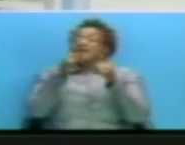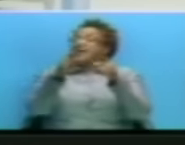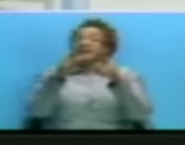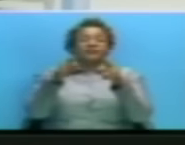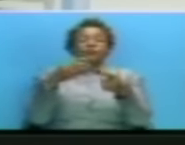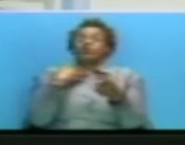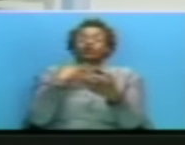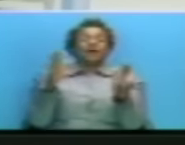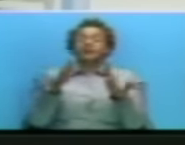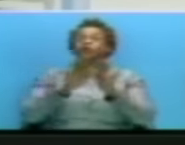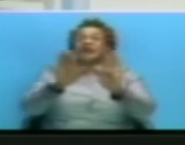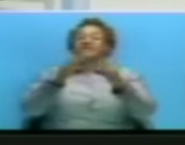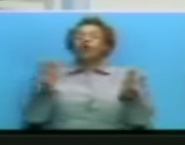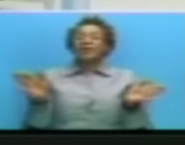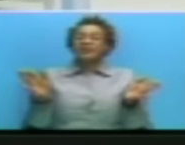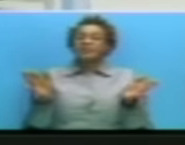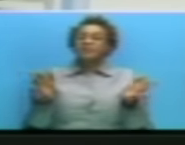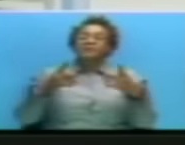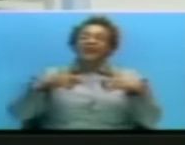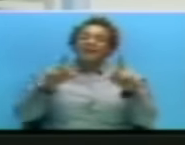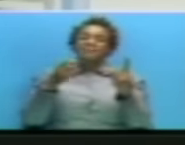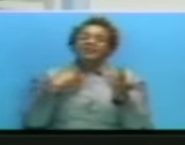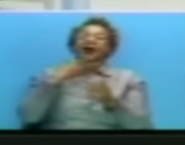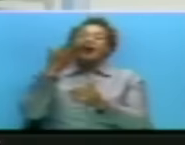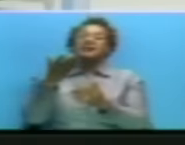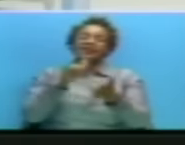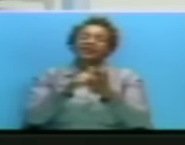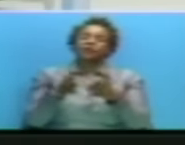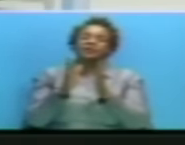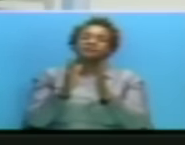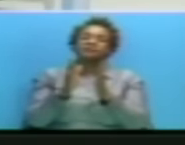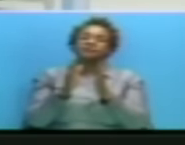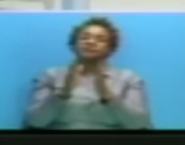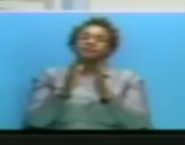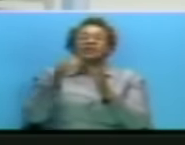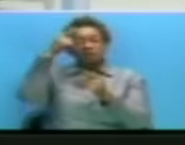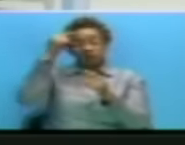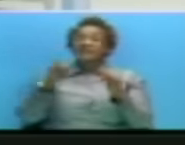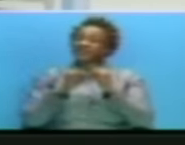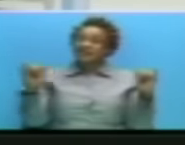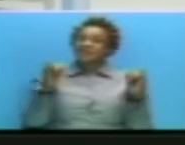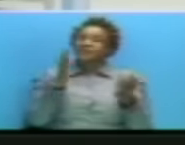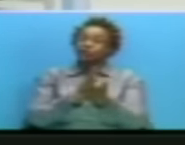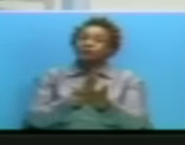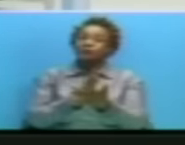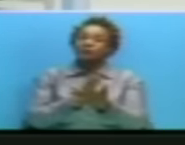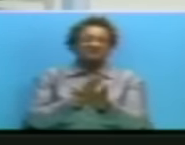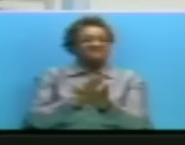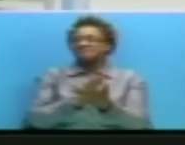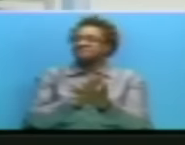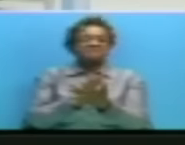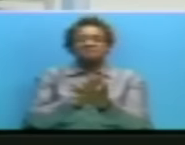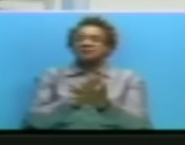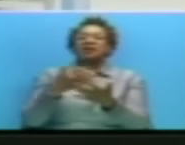leave it on the table. Let me do this. Let me answer it this way. First of all... Because it costs you integrity, right? Doesn't it? No, it doesn't. You have